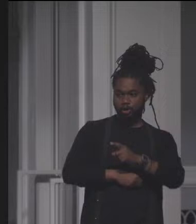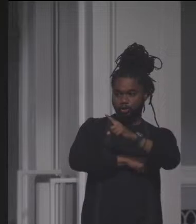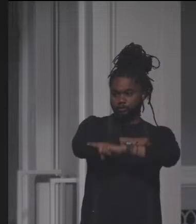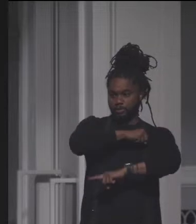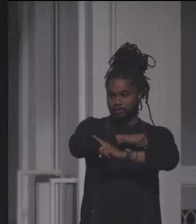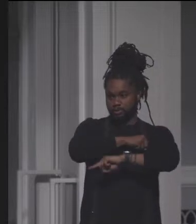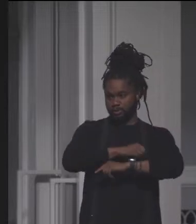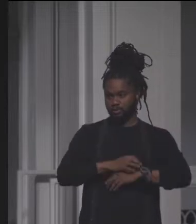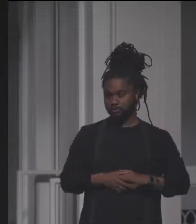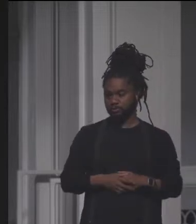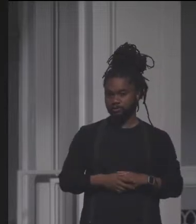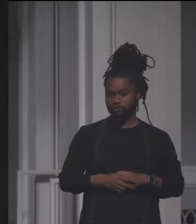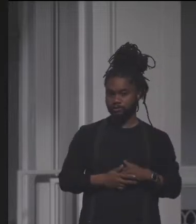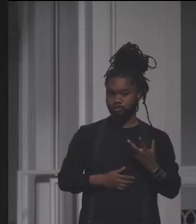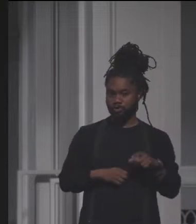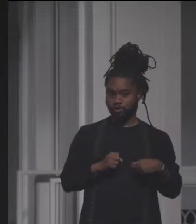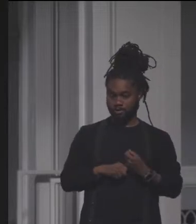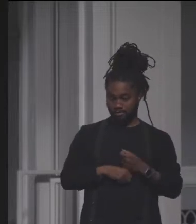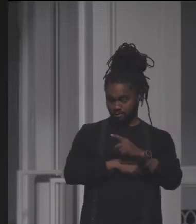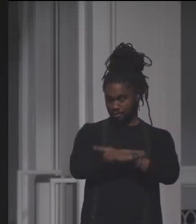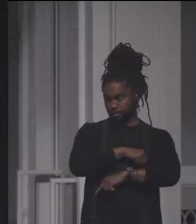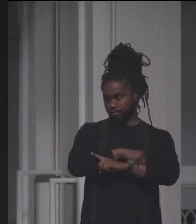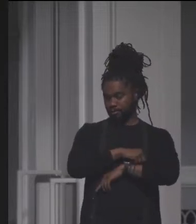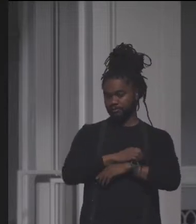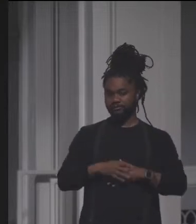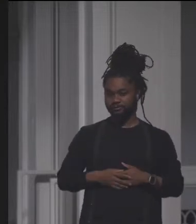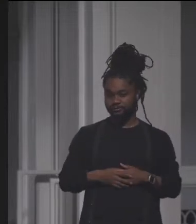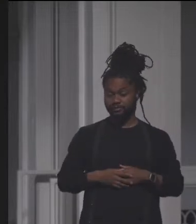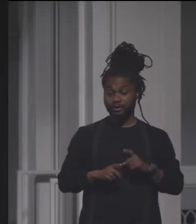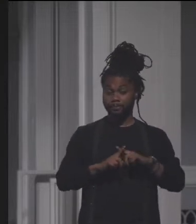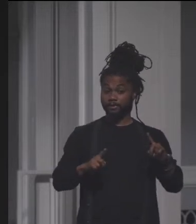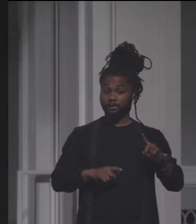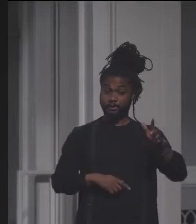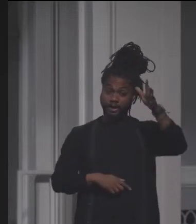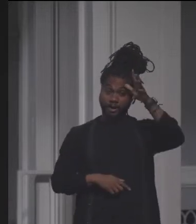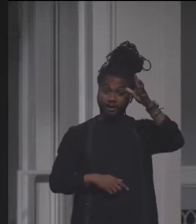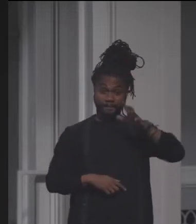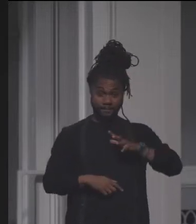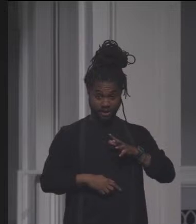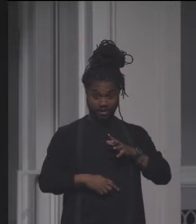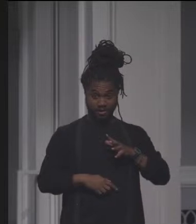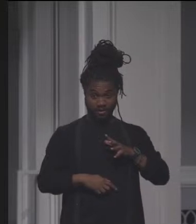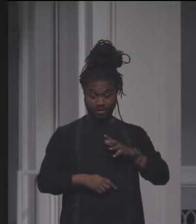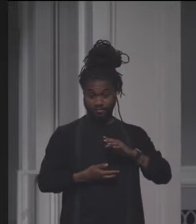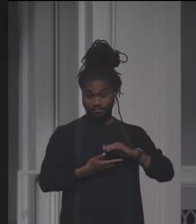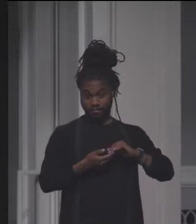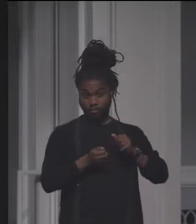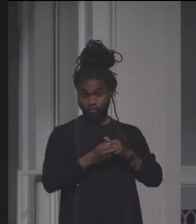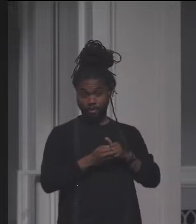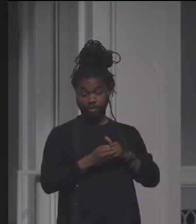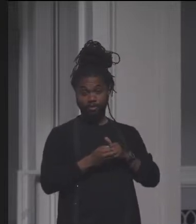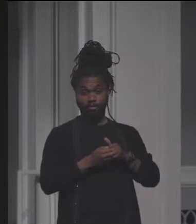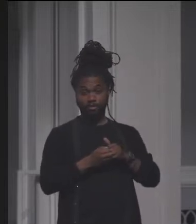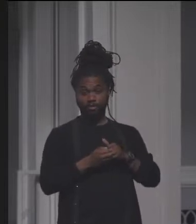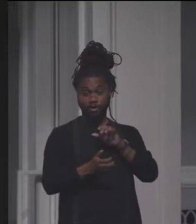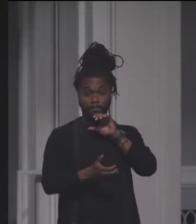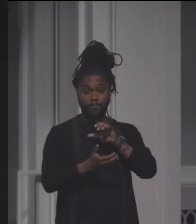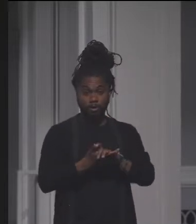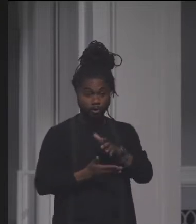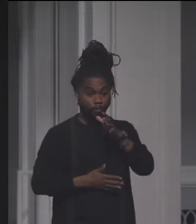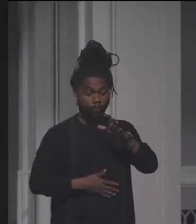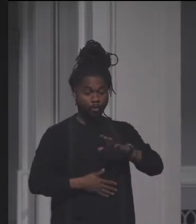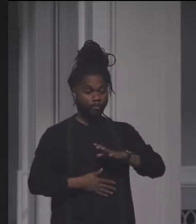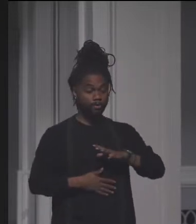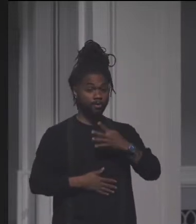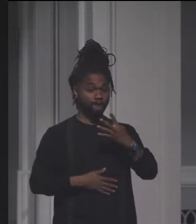However, a man having sex with a married woman,